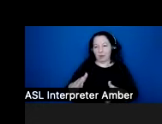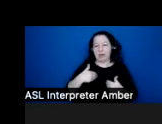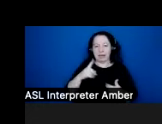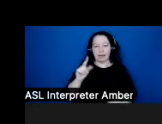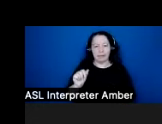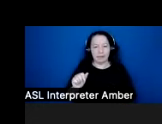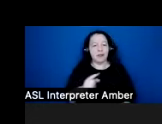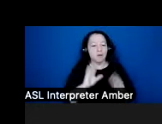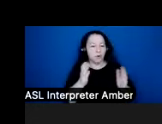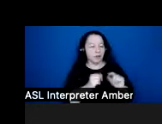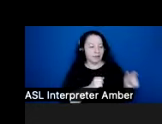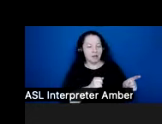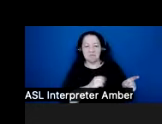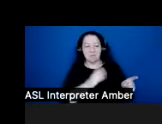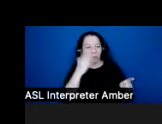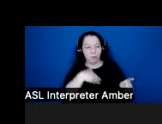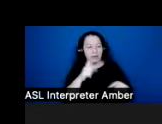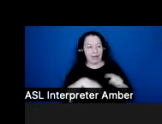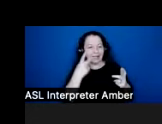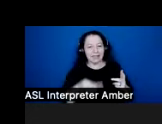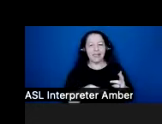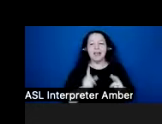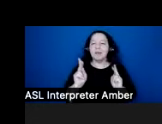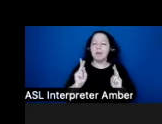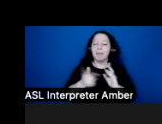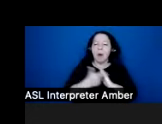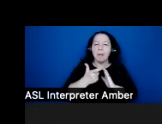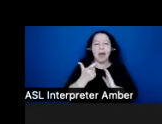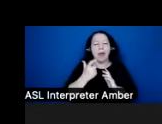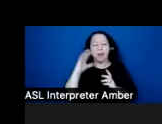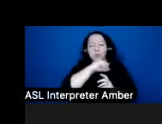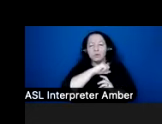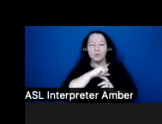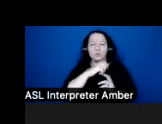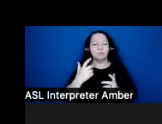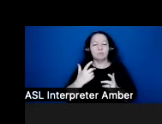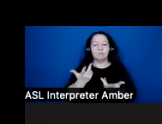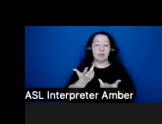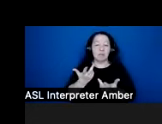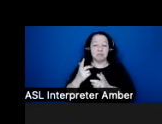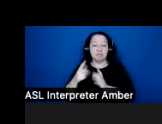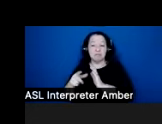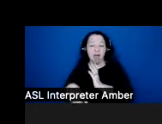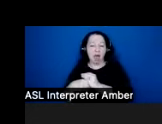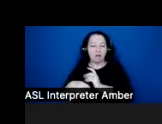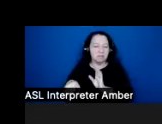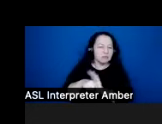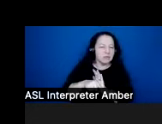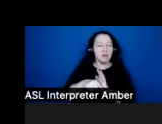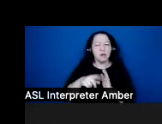certain way, folks automatically make assumptions, right? They apply, there's those stigma, those stereotypes, and sort of